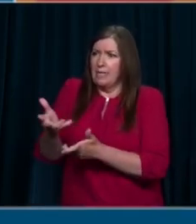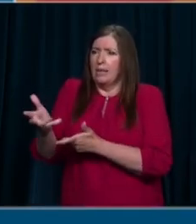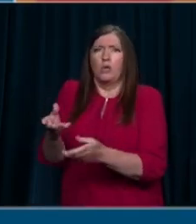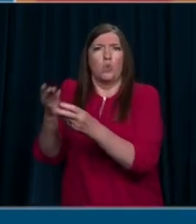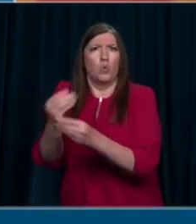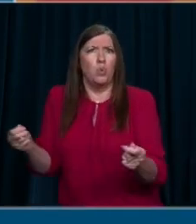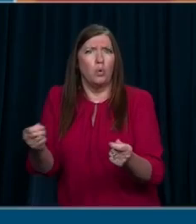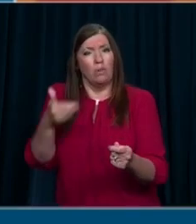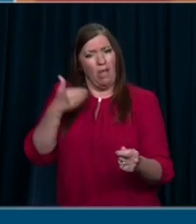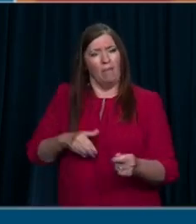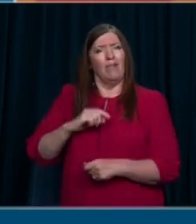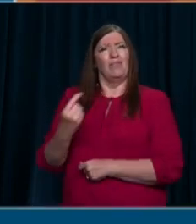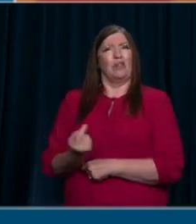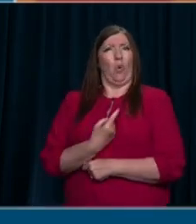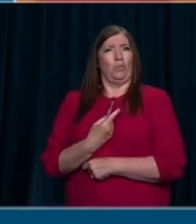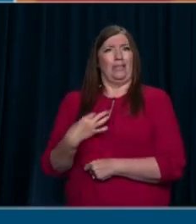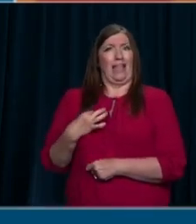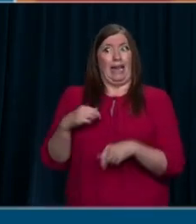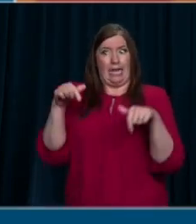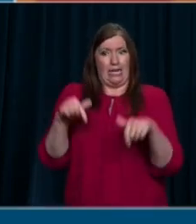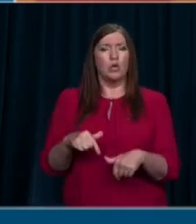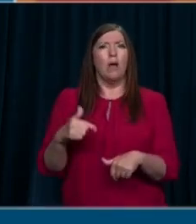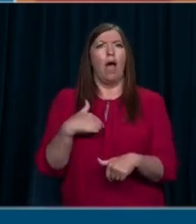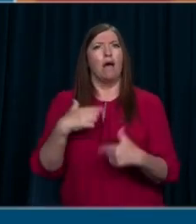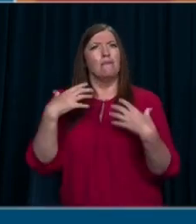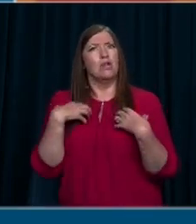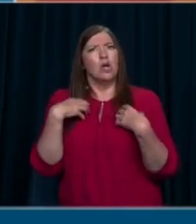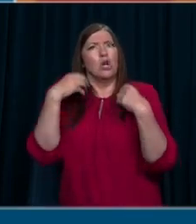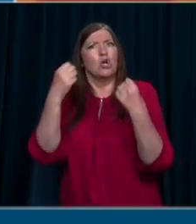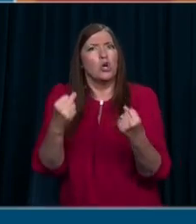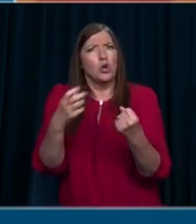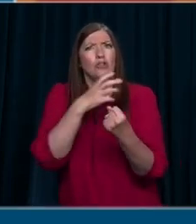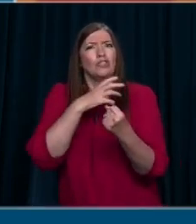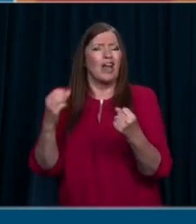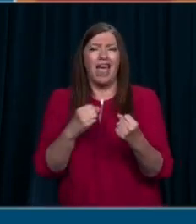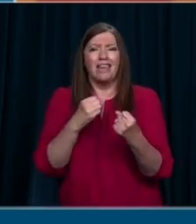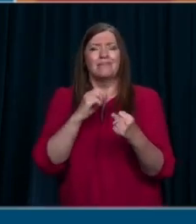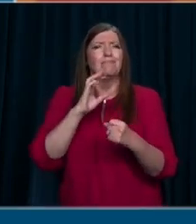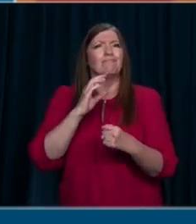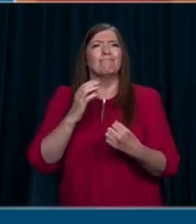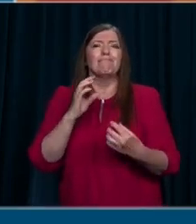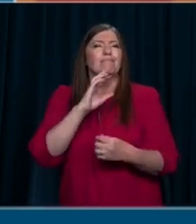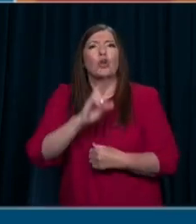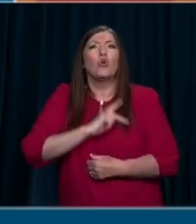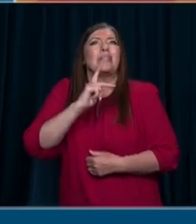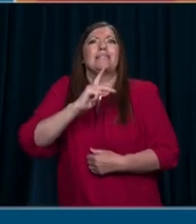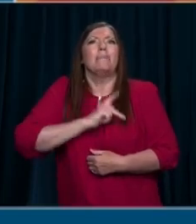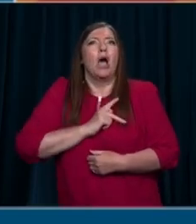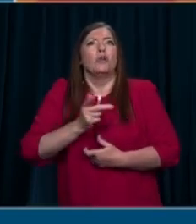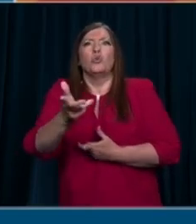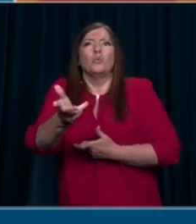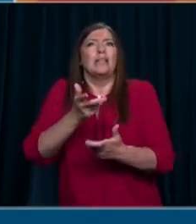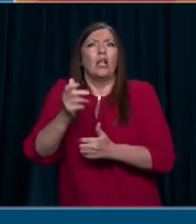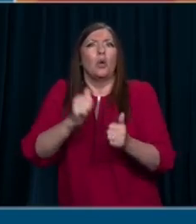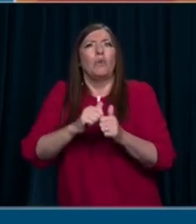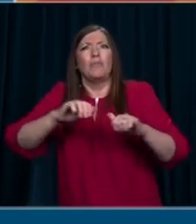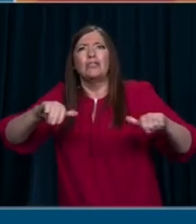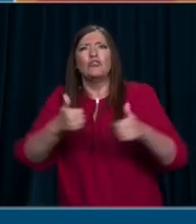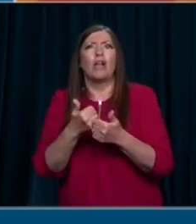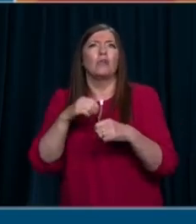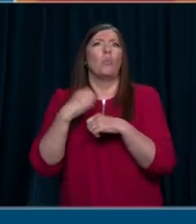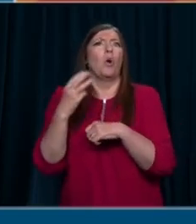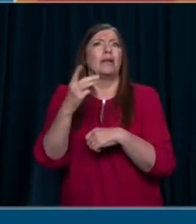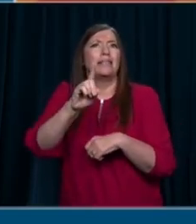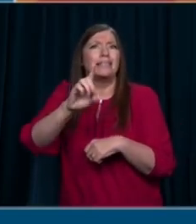the only candidate on the stage tonight that has the courage and the charisma to deal with the challenges that we're facing in